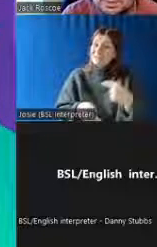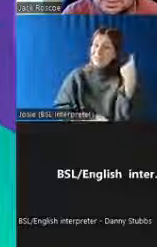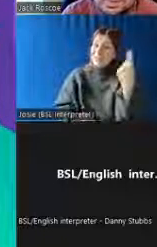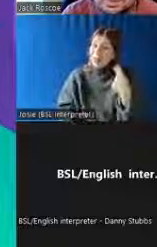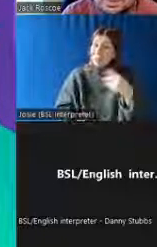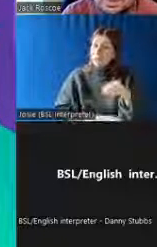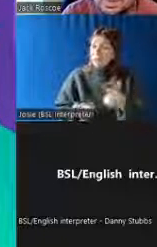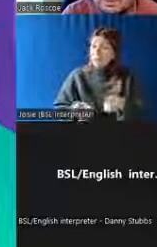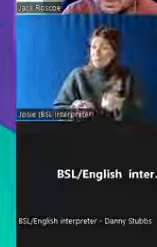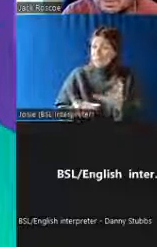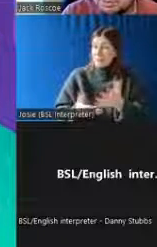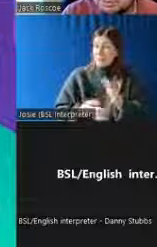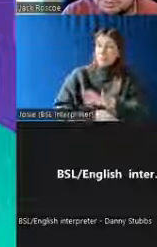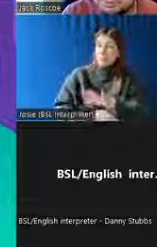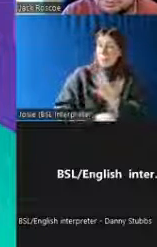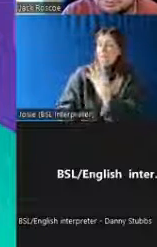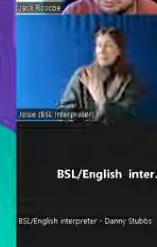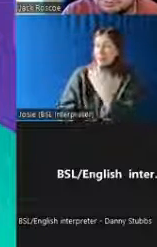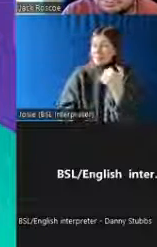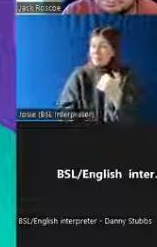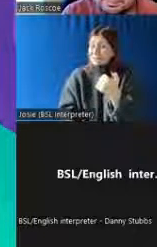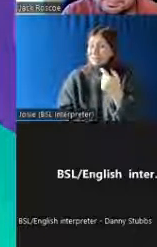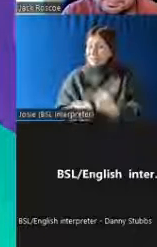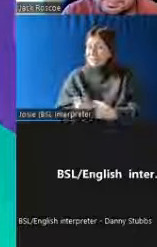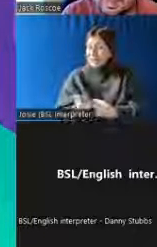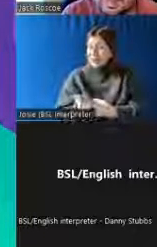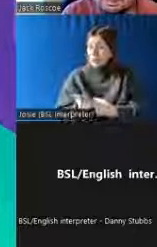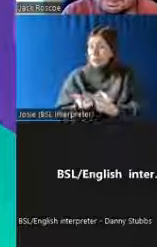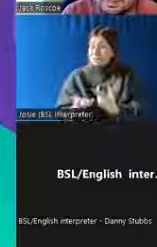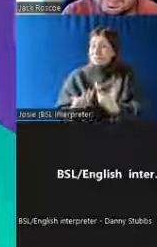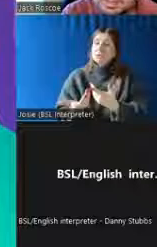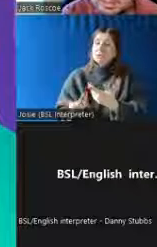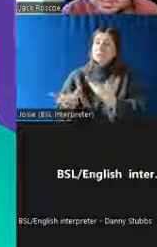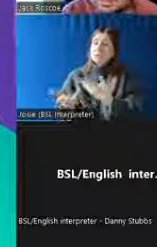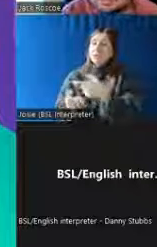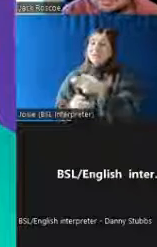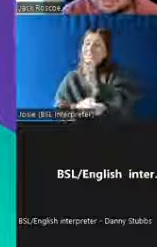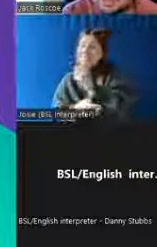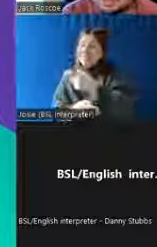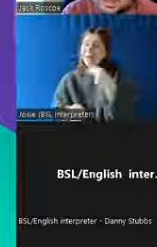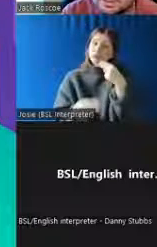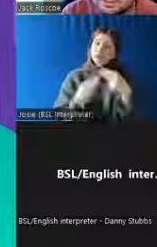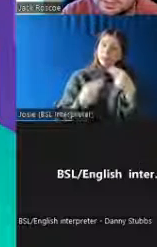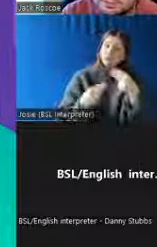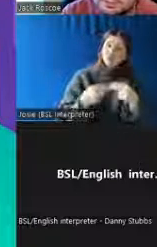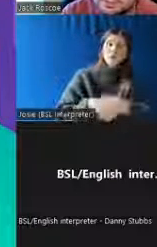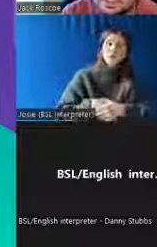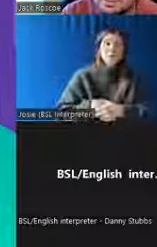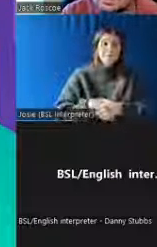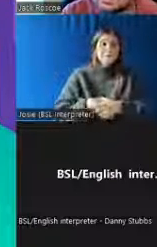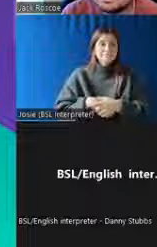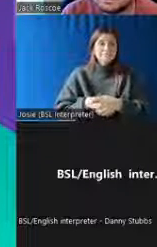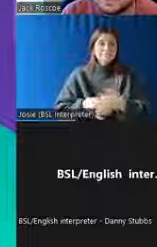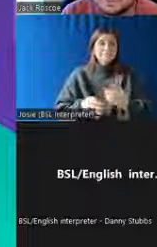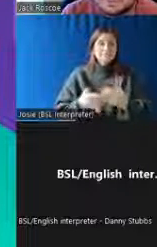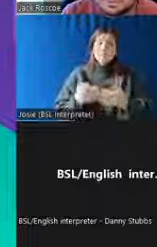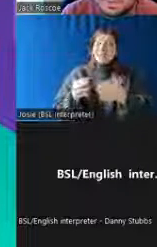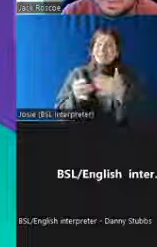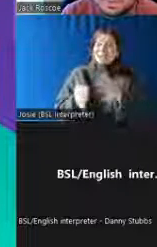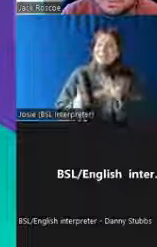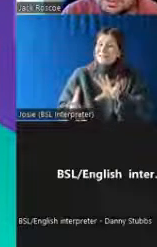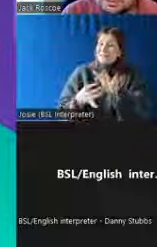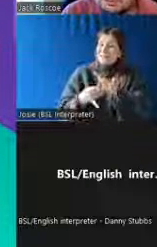46 quid in a cafe, pub, or restaurant. We've got statistics about prior awareness of the event, which is a useful